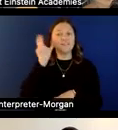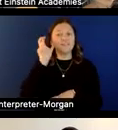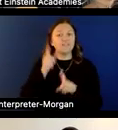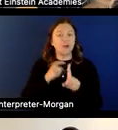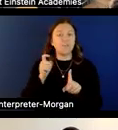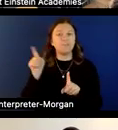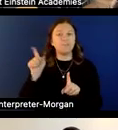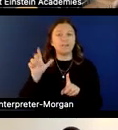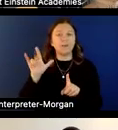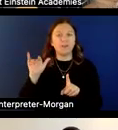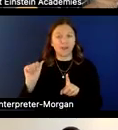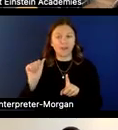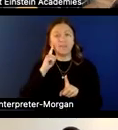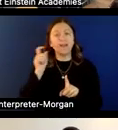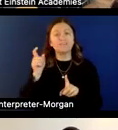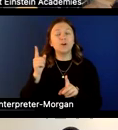there is a song.